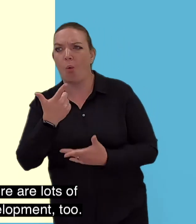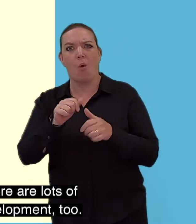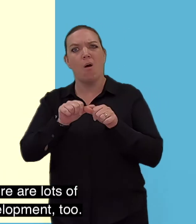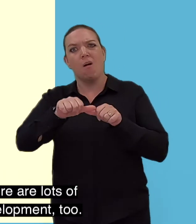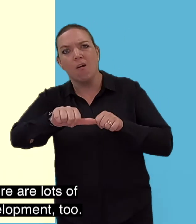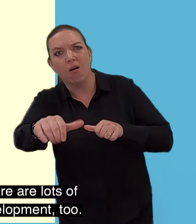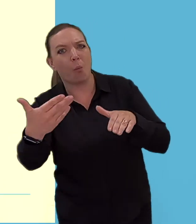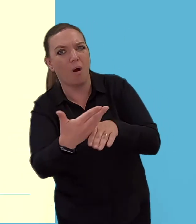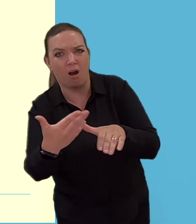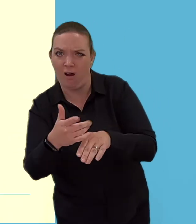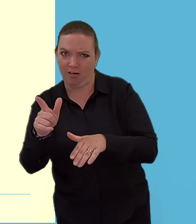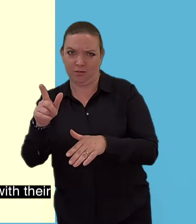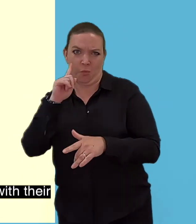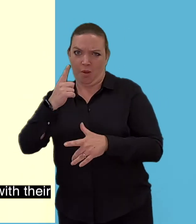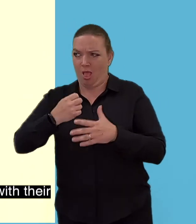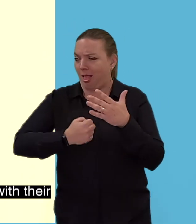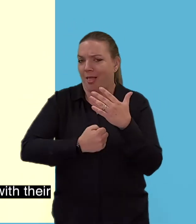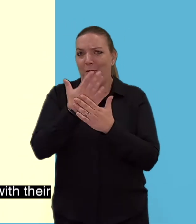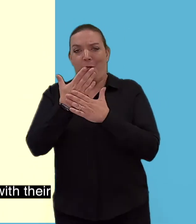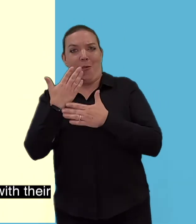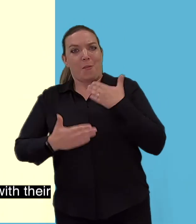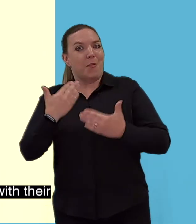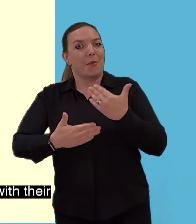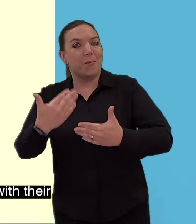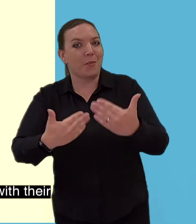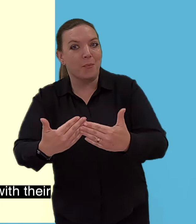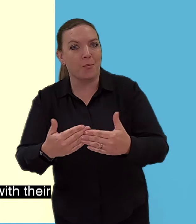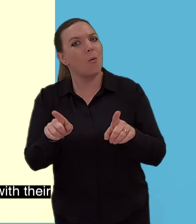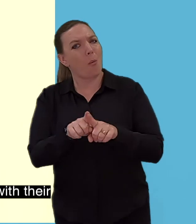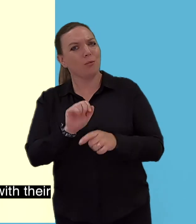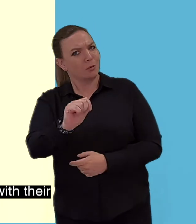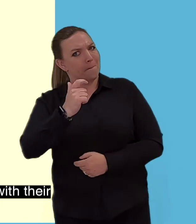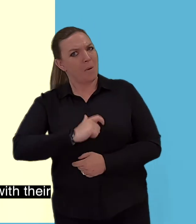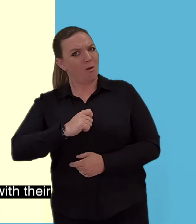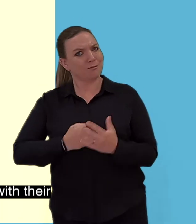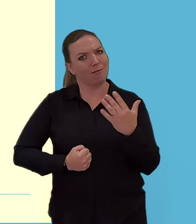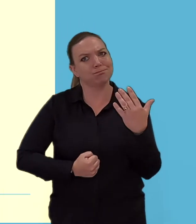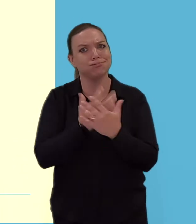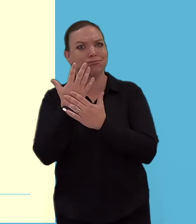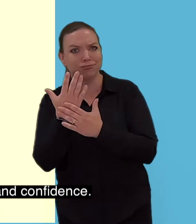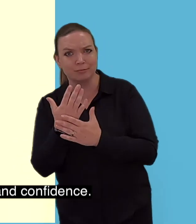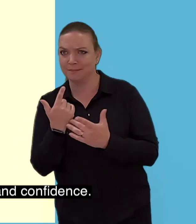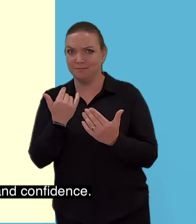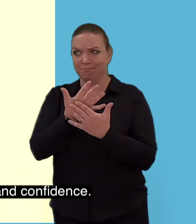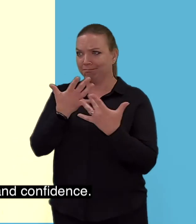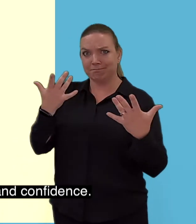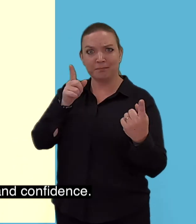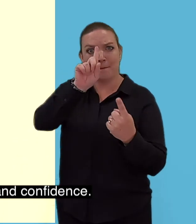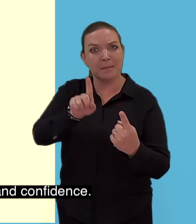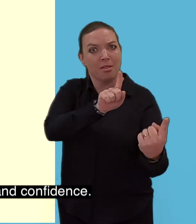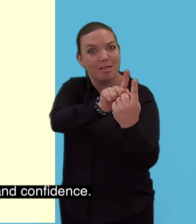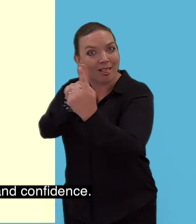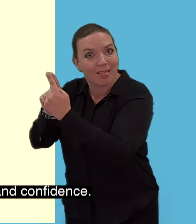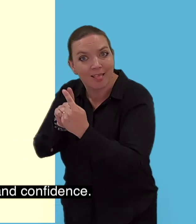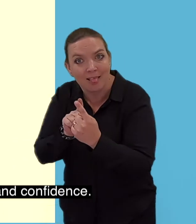personal development too. You'll have loads of people to meet, all with their own life experiences. Learning new things boosts